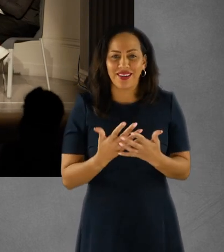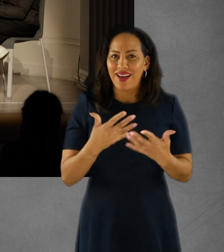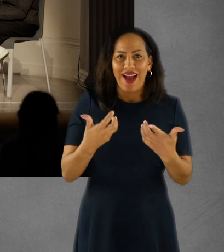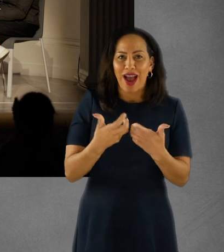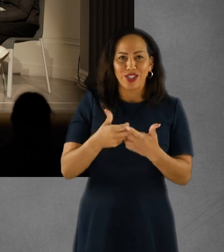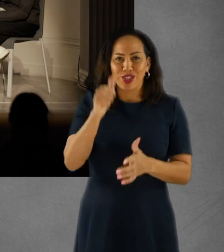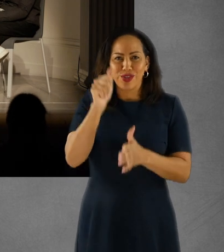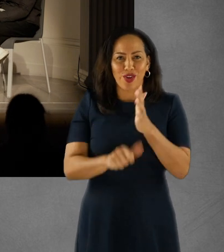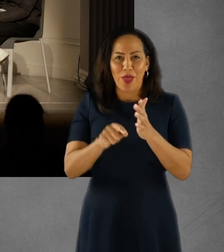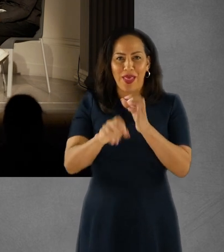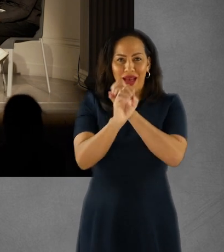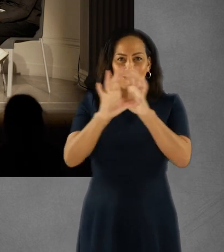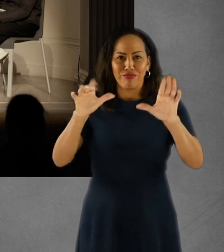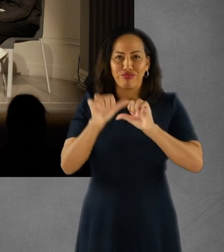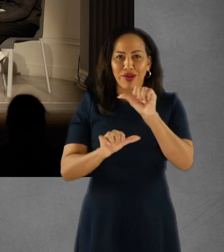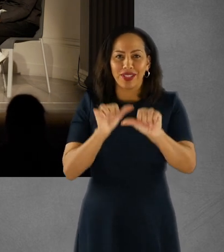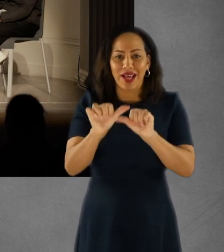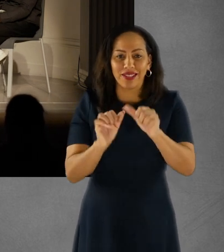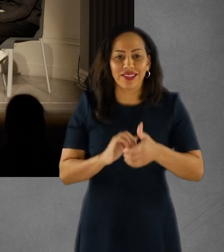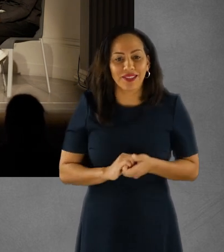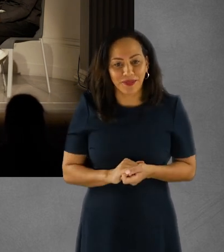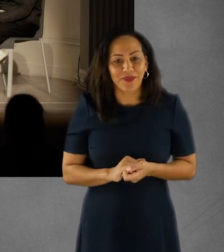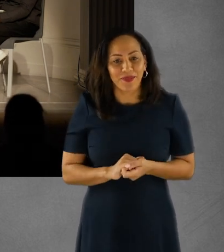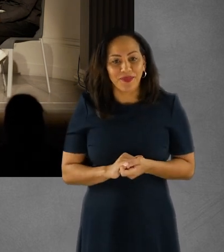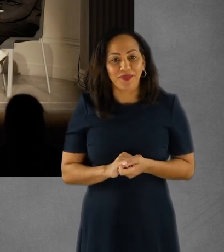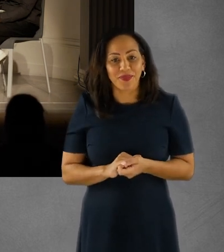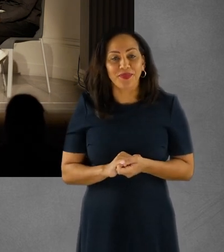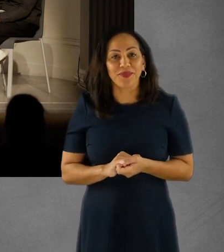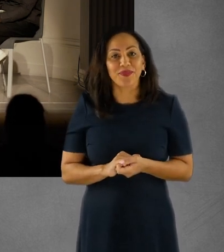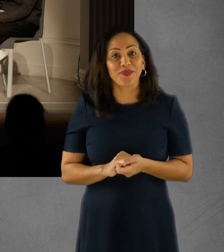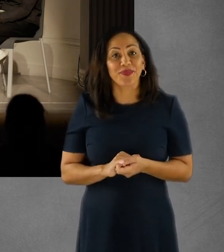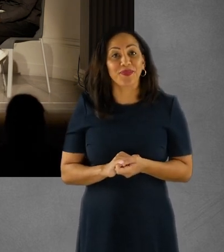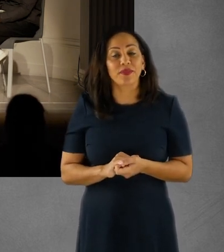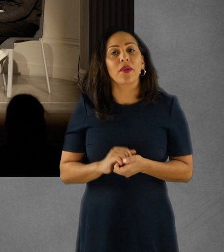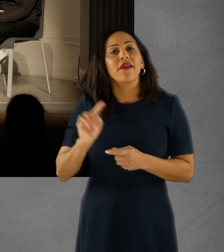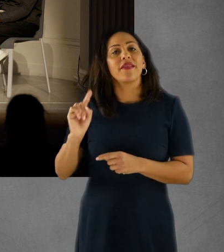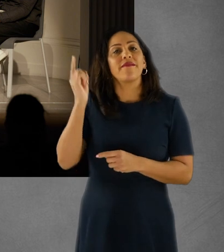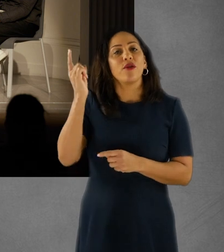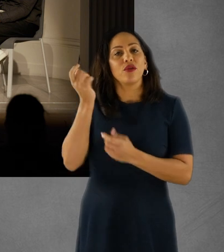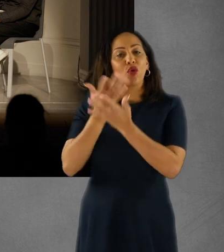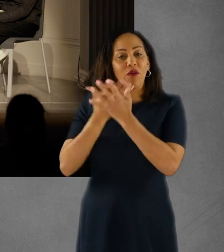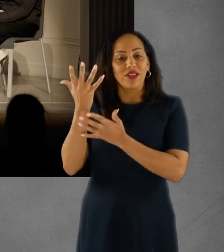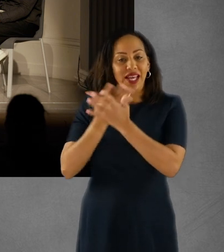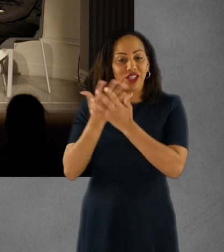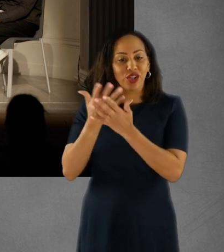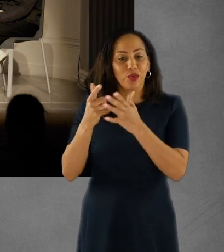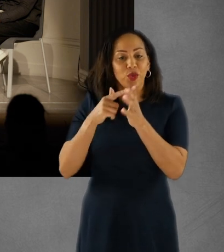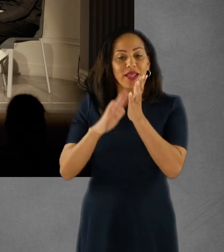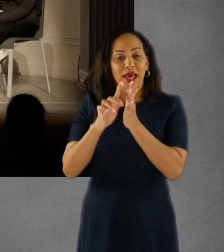where did that begin? Yeah, I think so. As Revital said, the first conversation we had was with philosopher Amiya